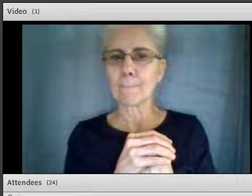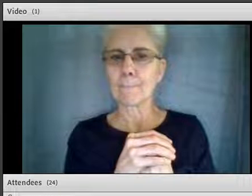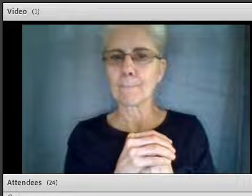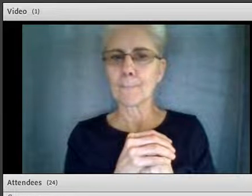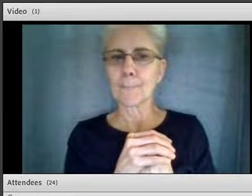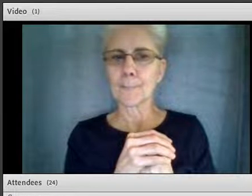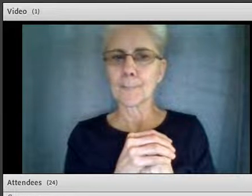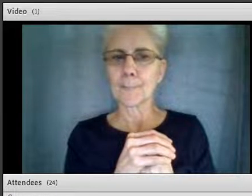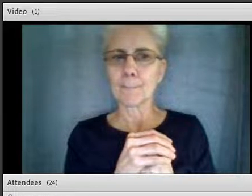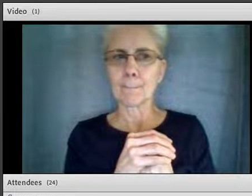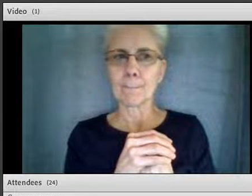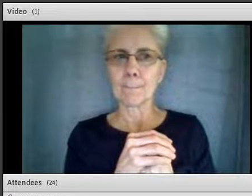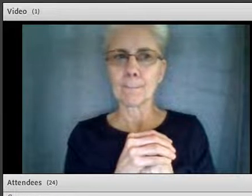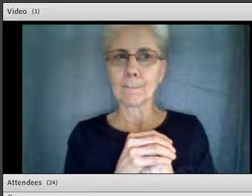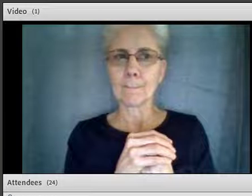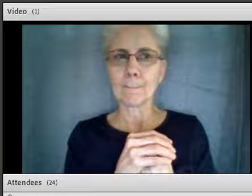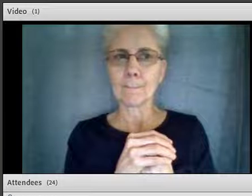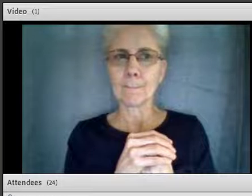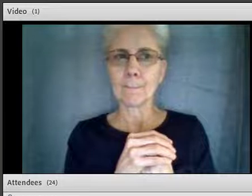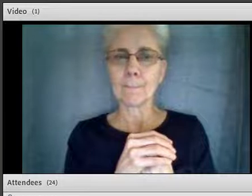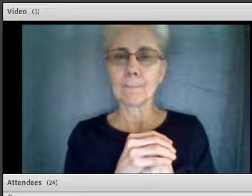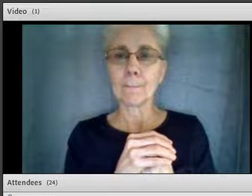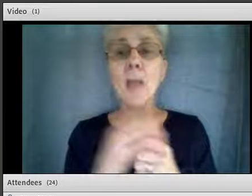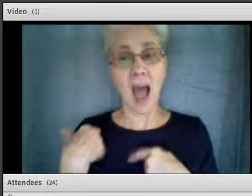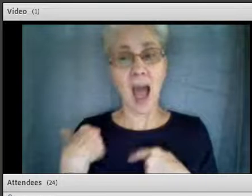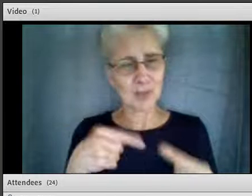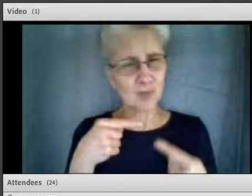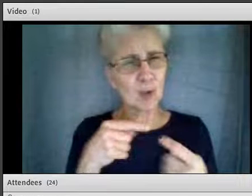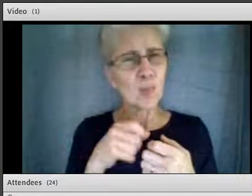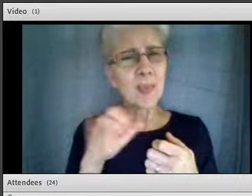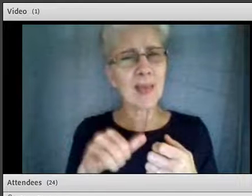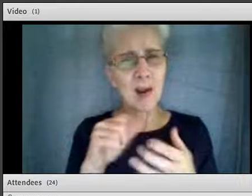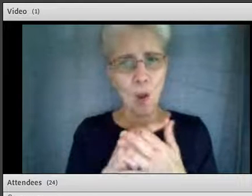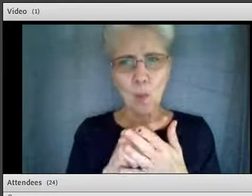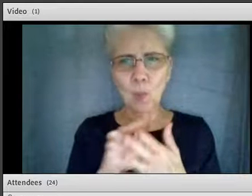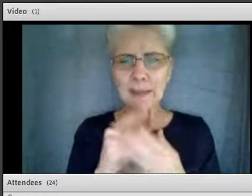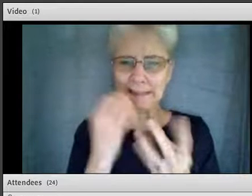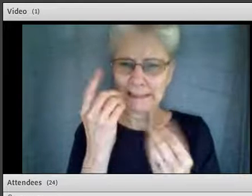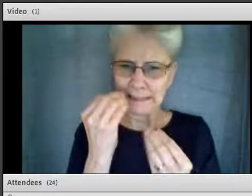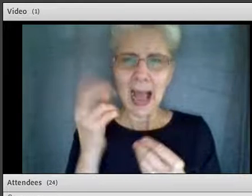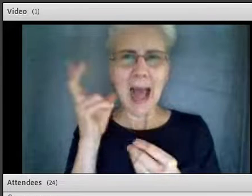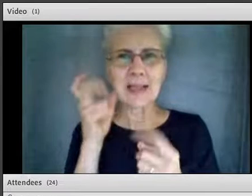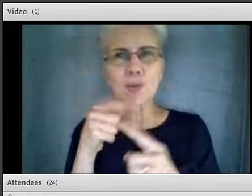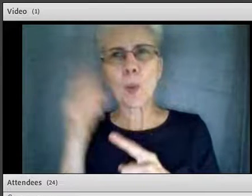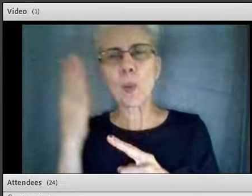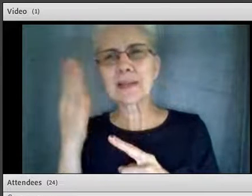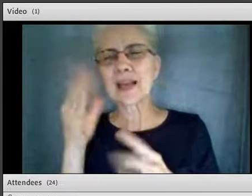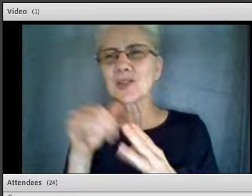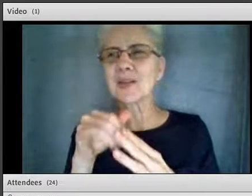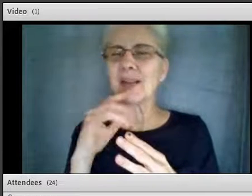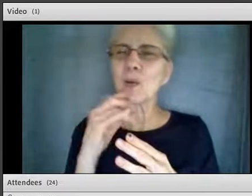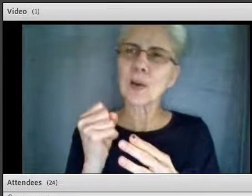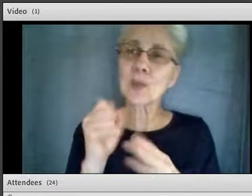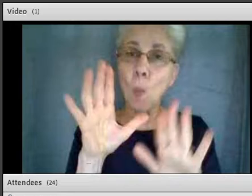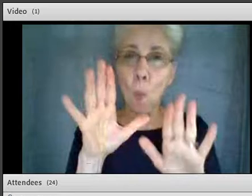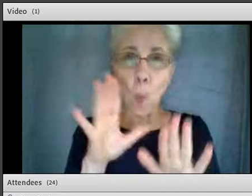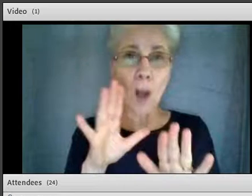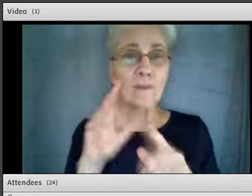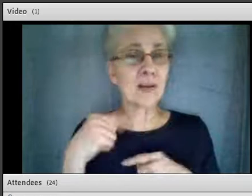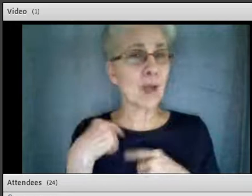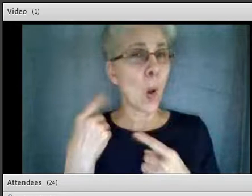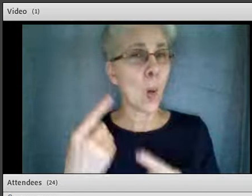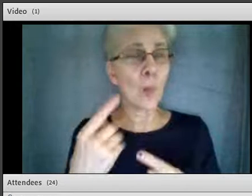Yeah, I have been struggling with that all week. I listened to her presentation and it was wonderful as always, and I was left really just